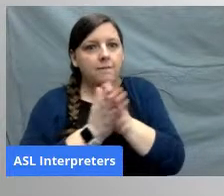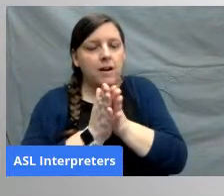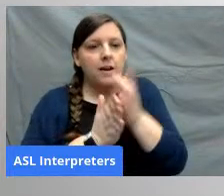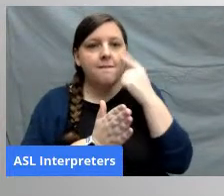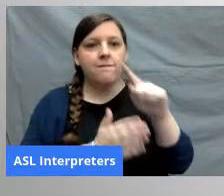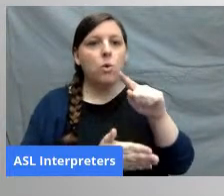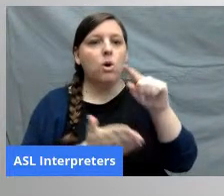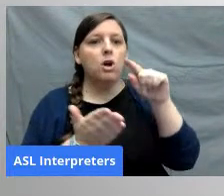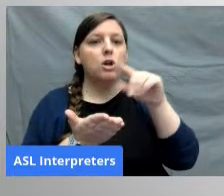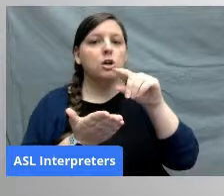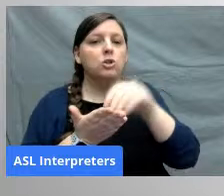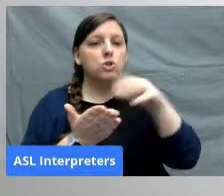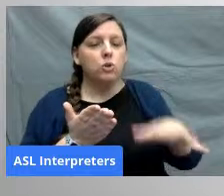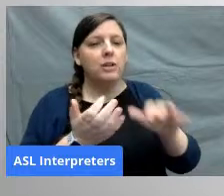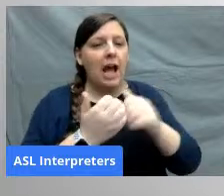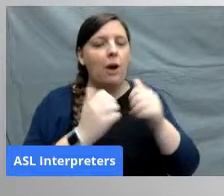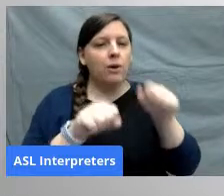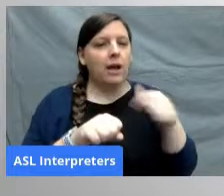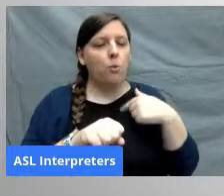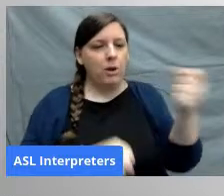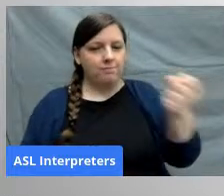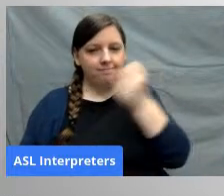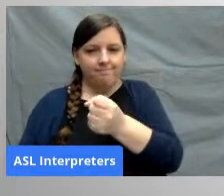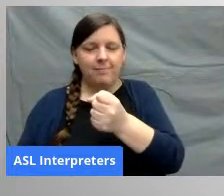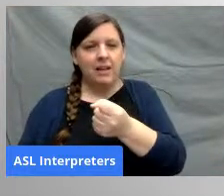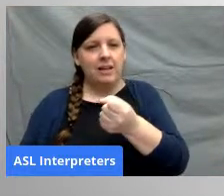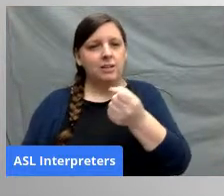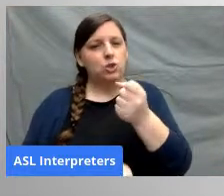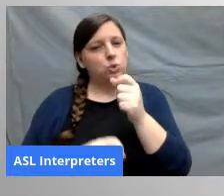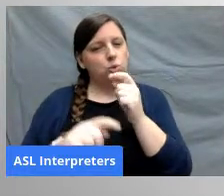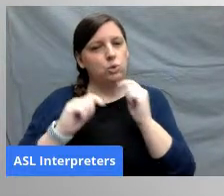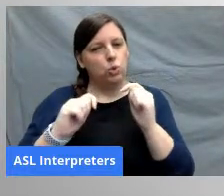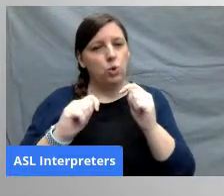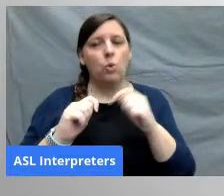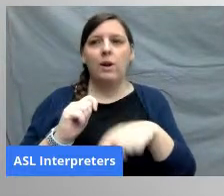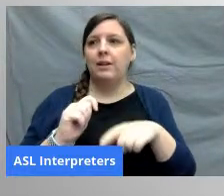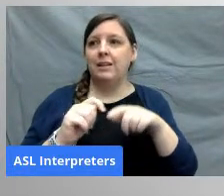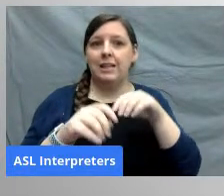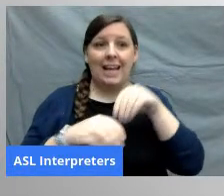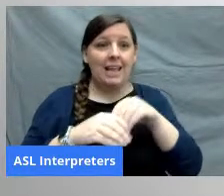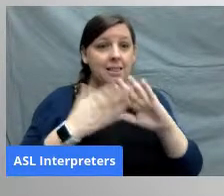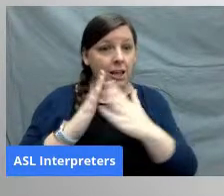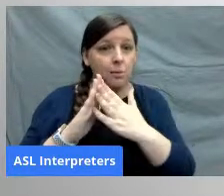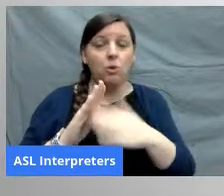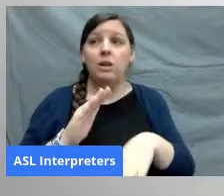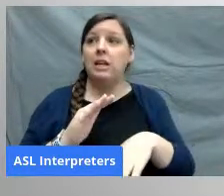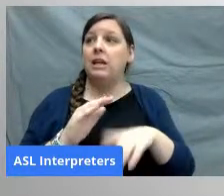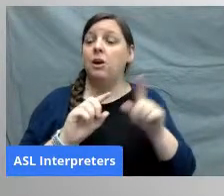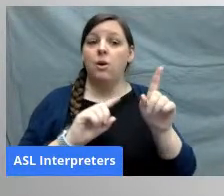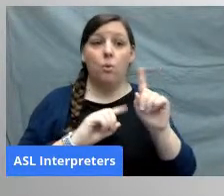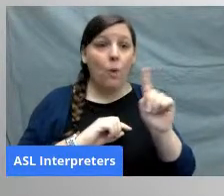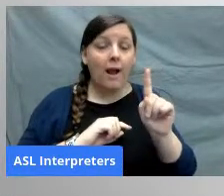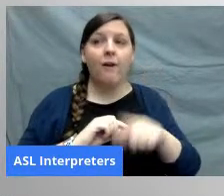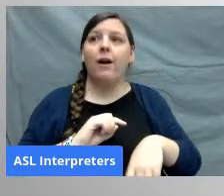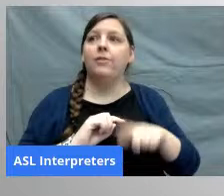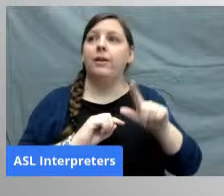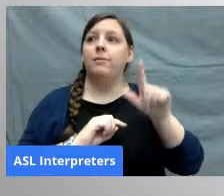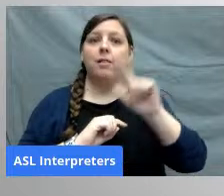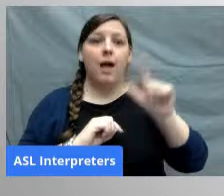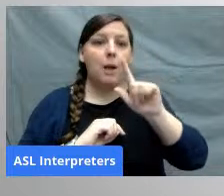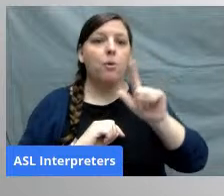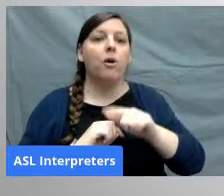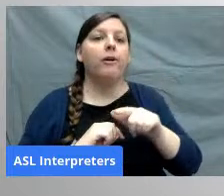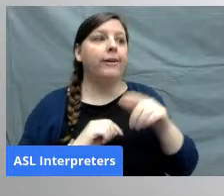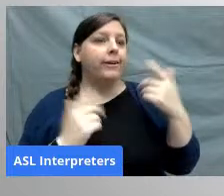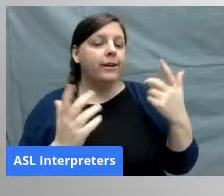in our community centers, they can be tutoring at our local libraries. So students that are not in ASP or PSP,